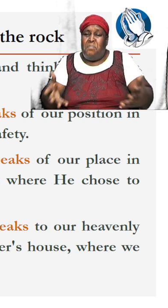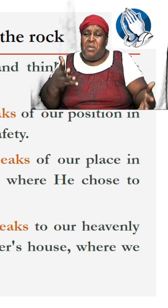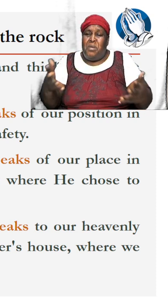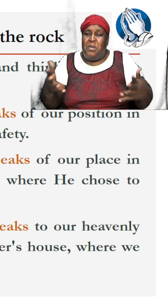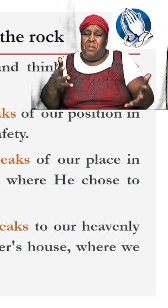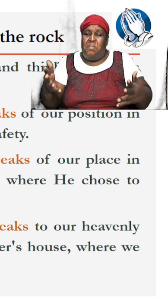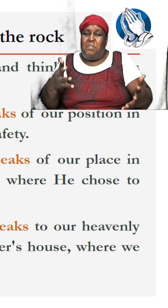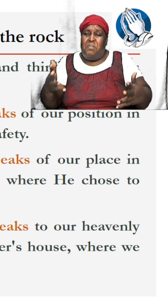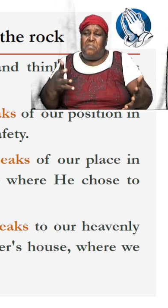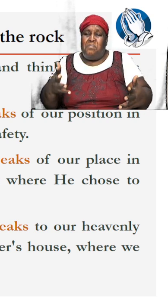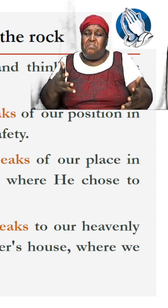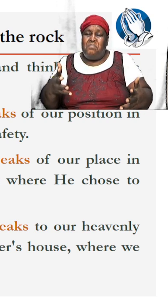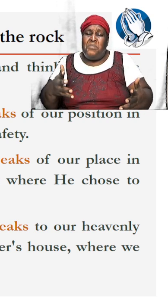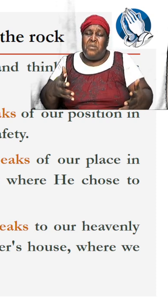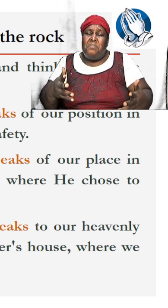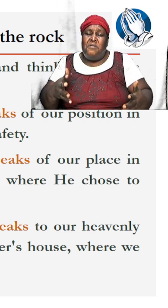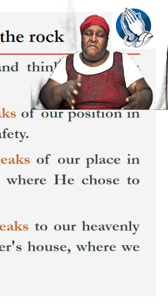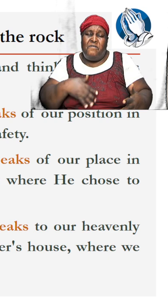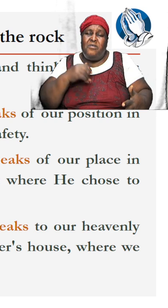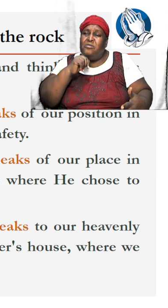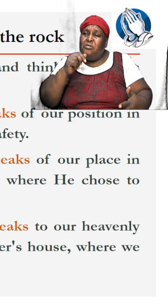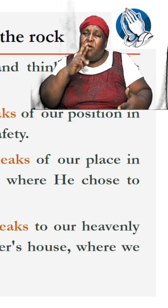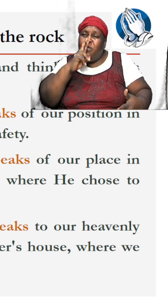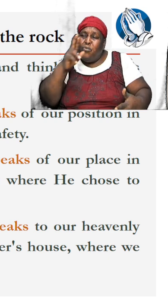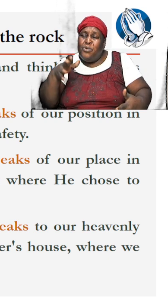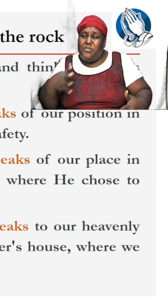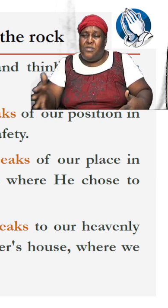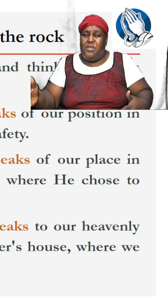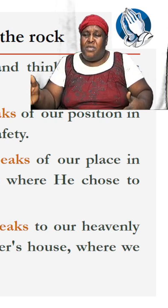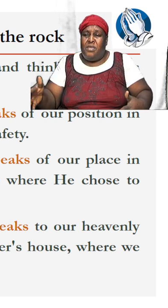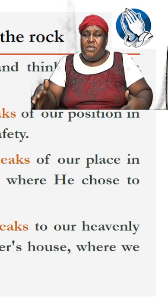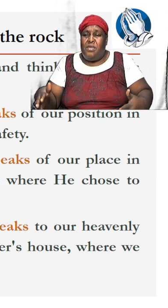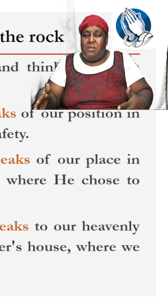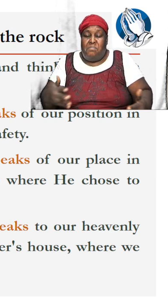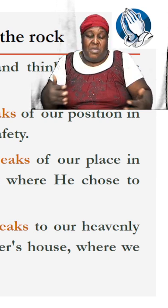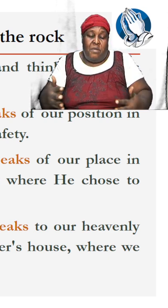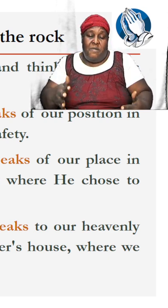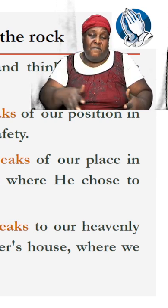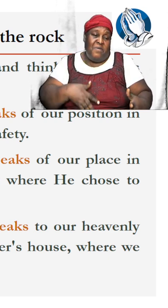not the real thing. You probably feel a little brush.